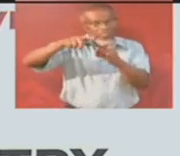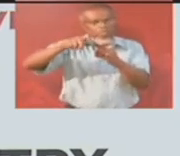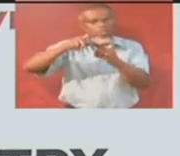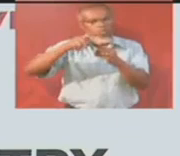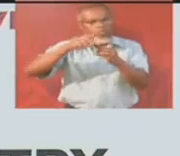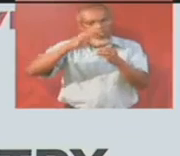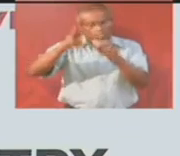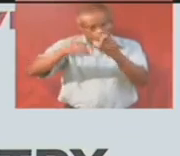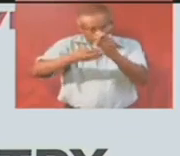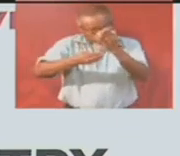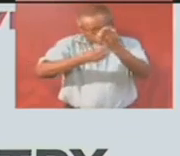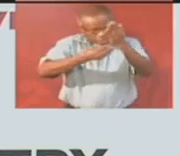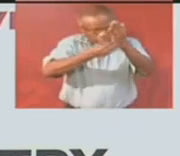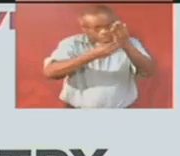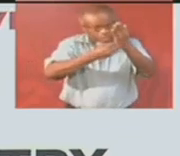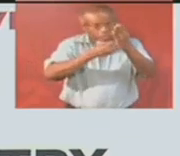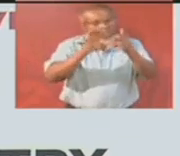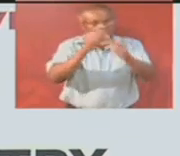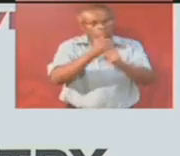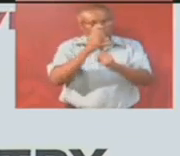So